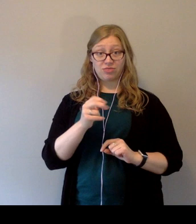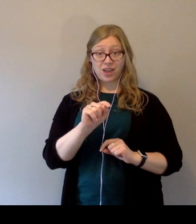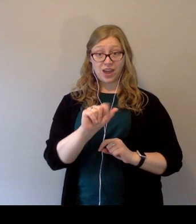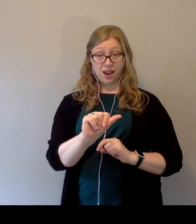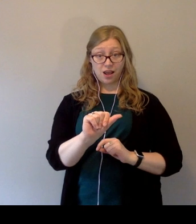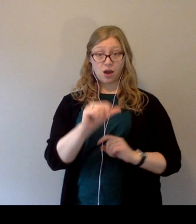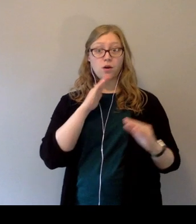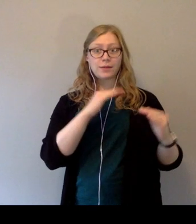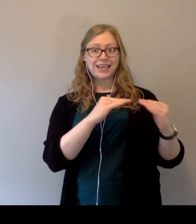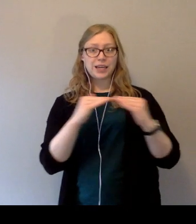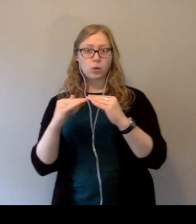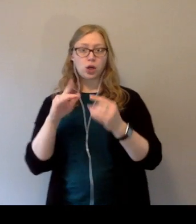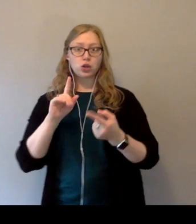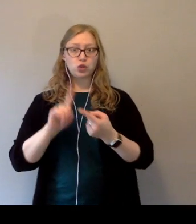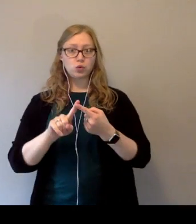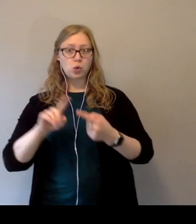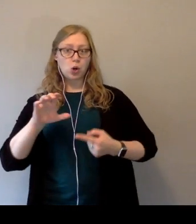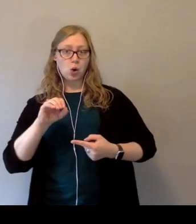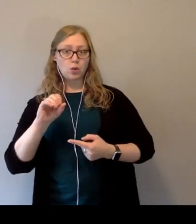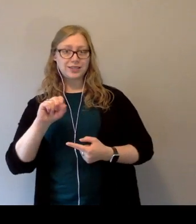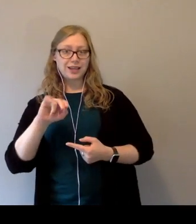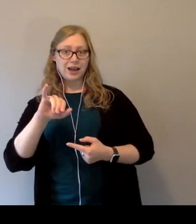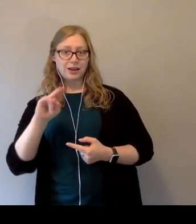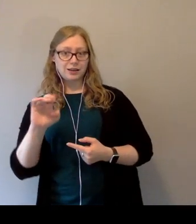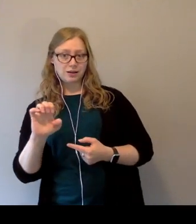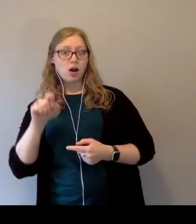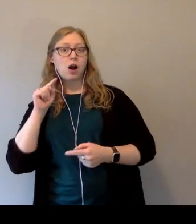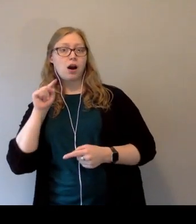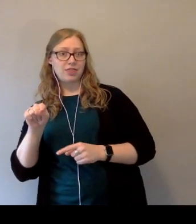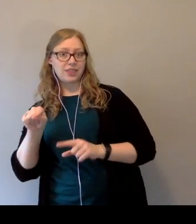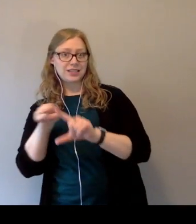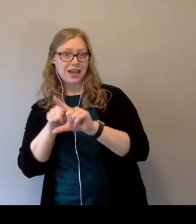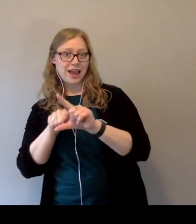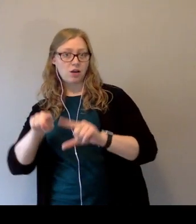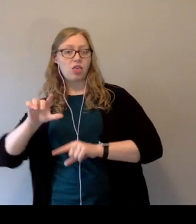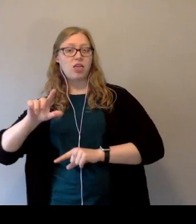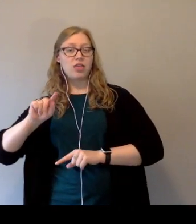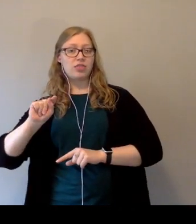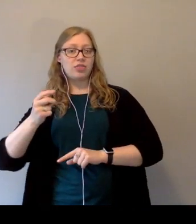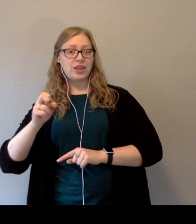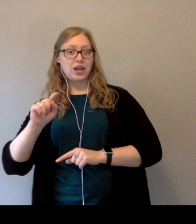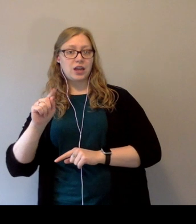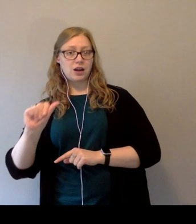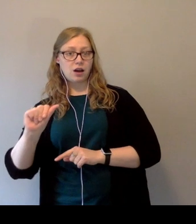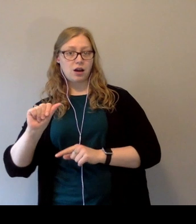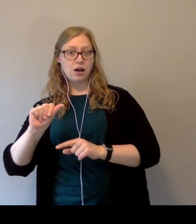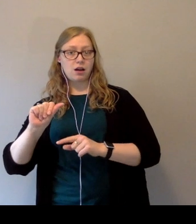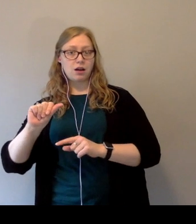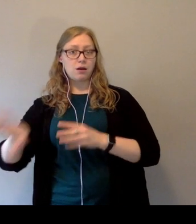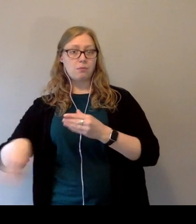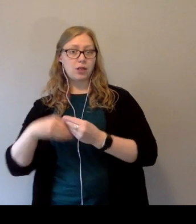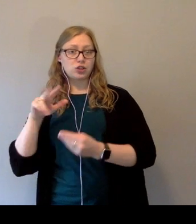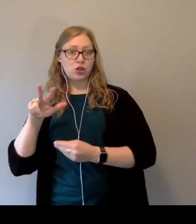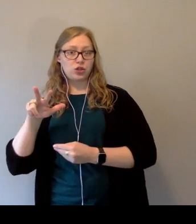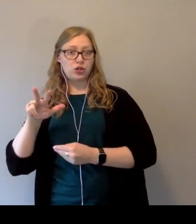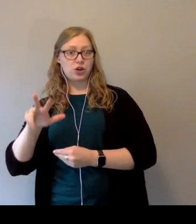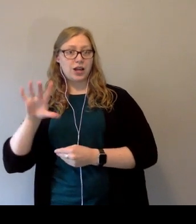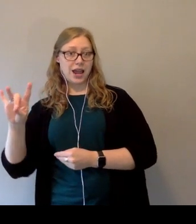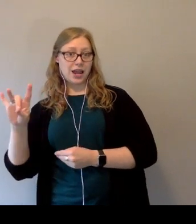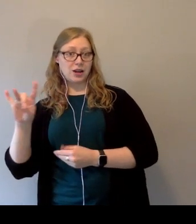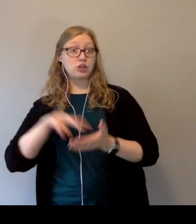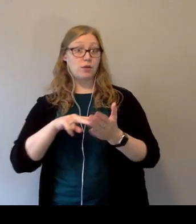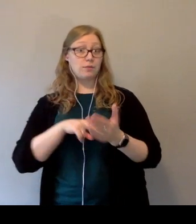equal to the cosine of this angle theta plus 38. That means that theta and theta plus 38 are